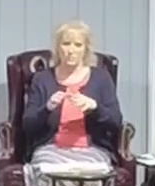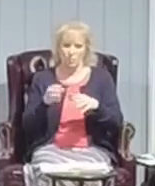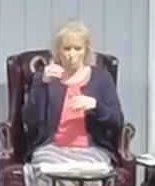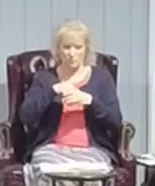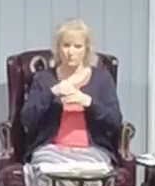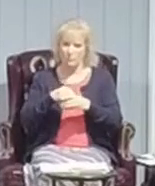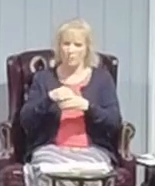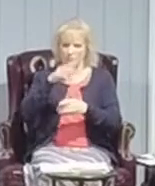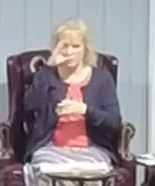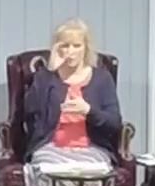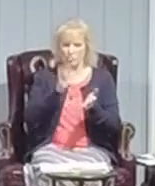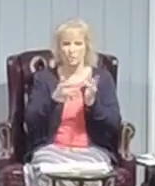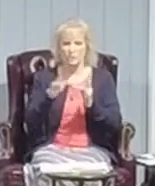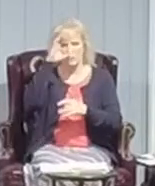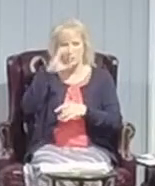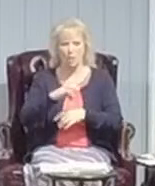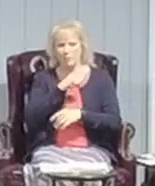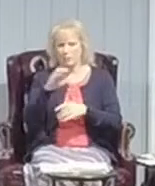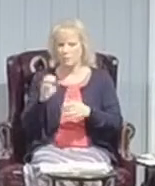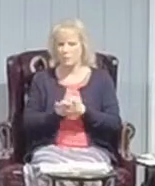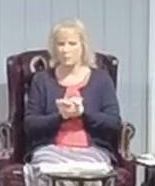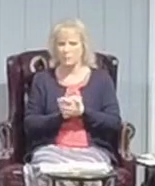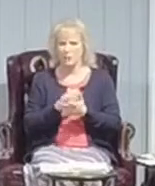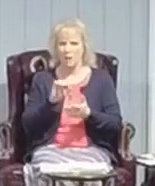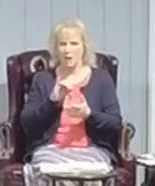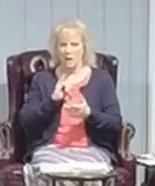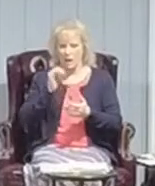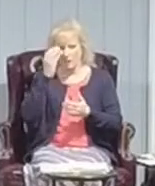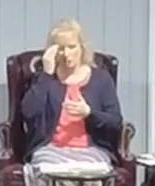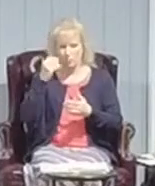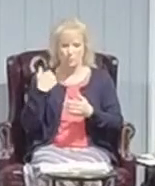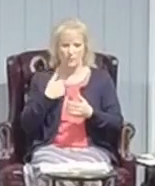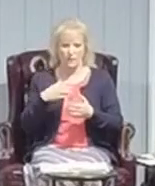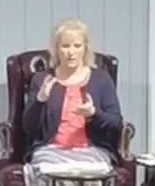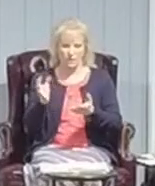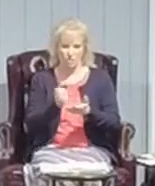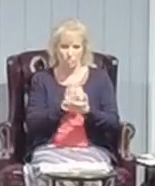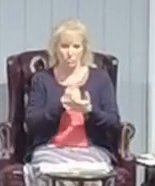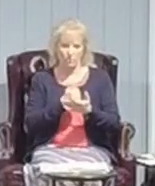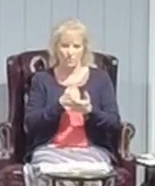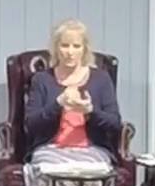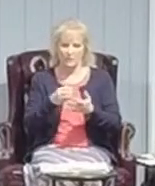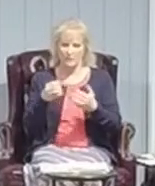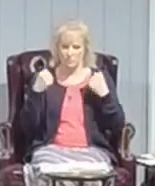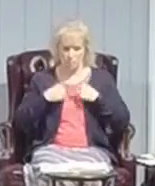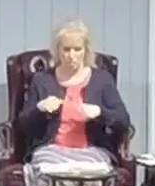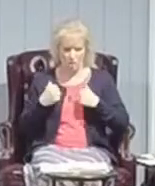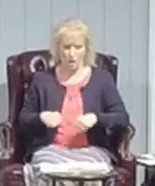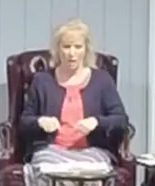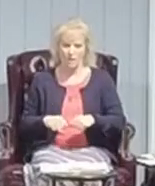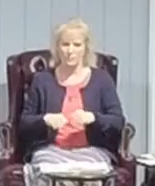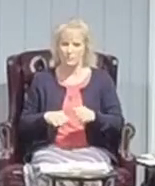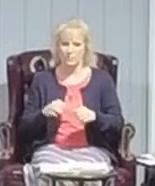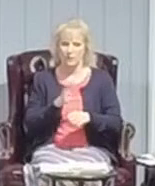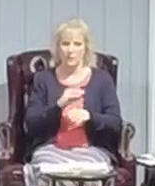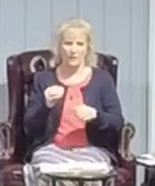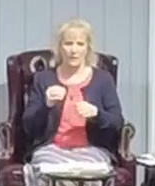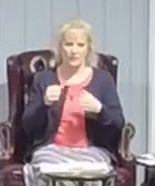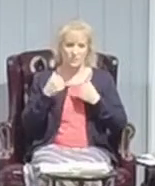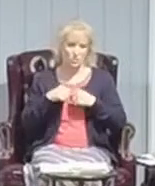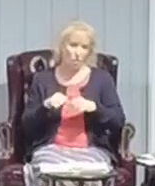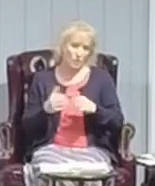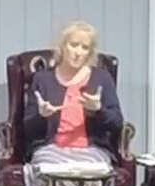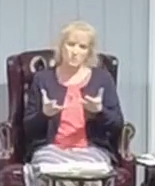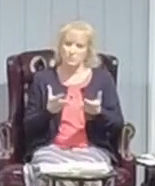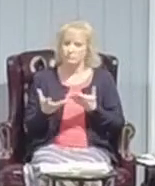and each soldier got a part. They also took his coat. They didn't invite it, but one got that coat by casting lots or gambling. And